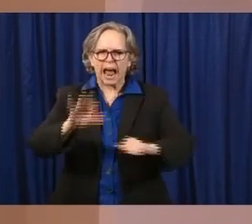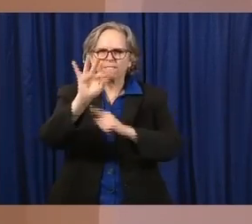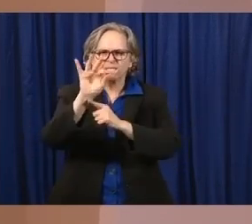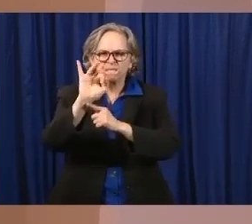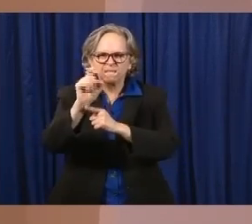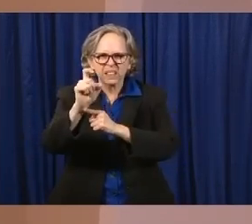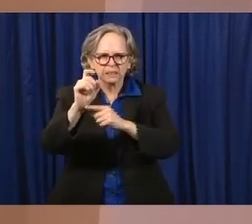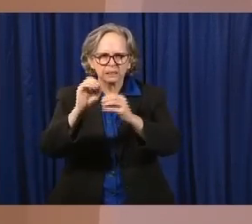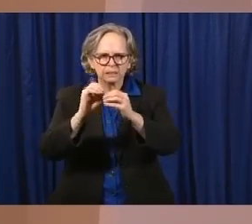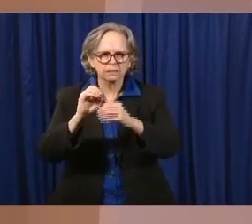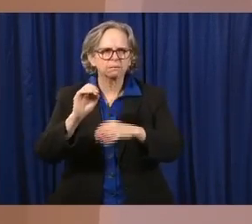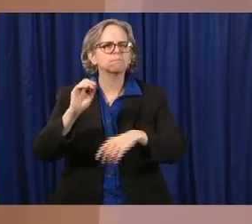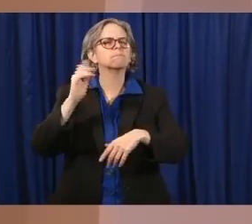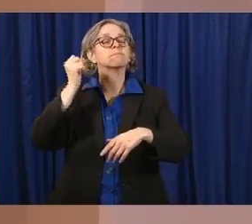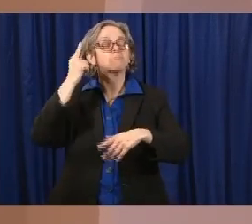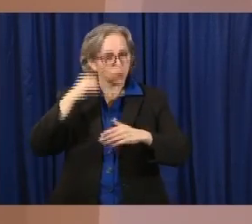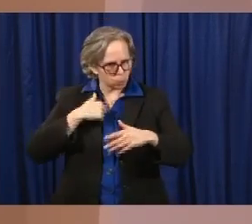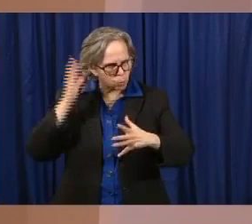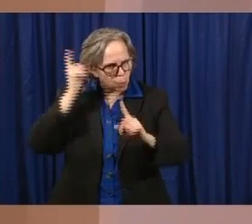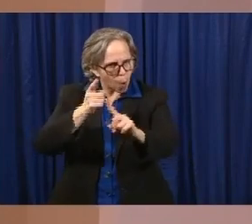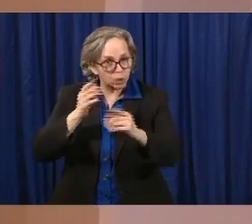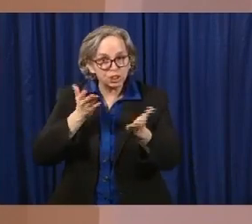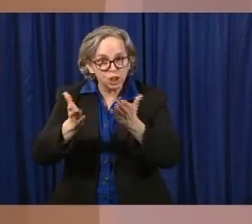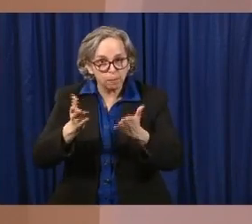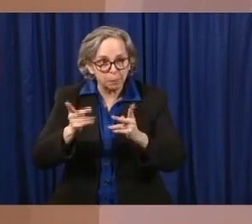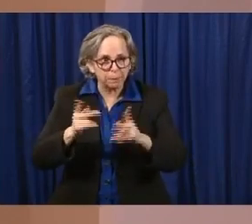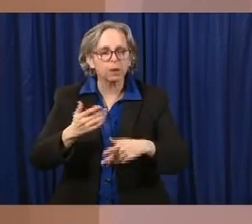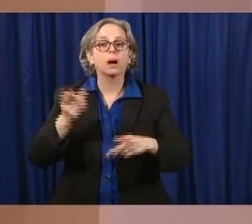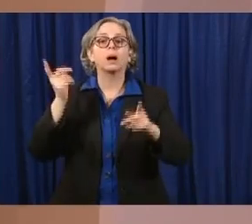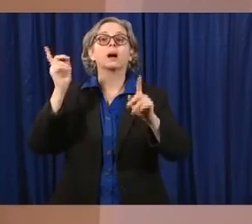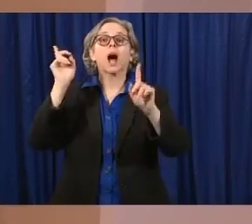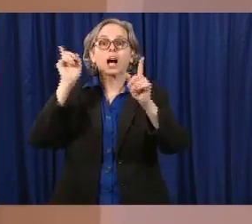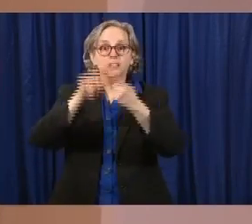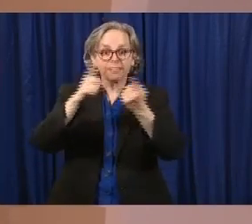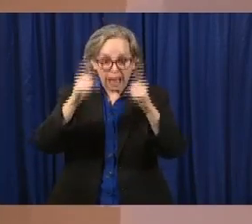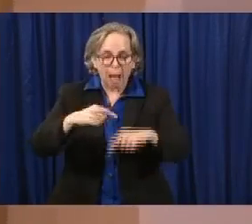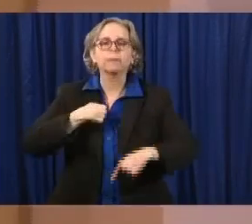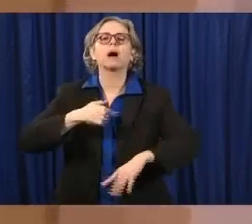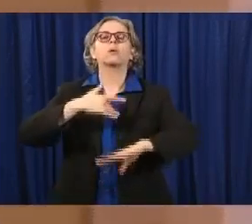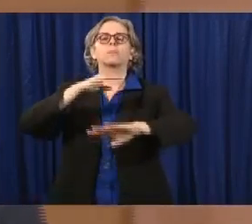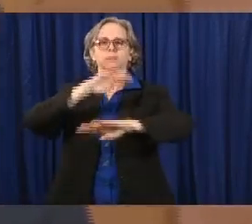to be satisfied. Thank you. Thanks, Jim.